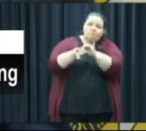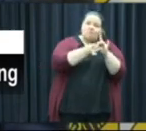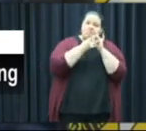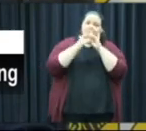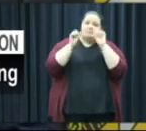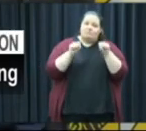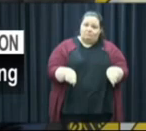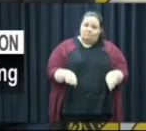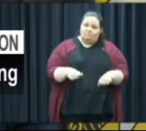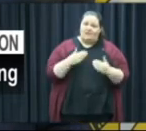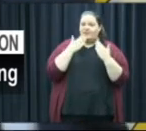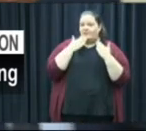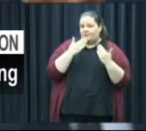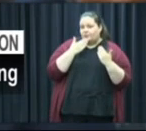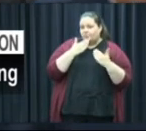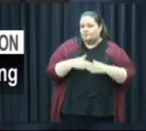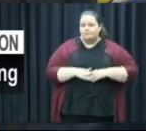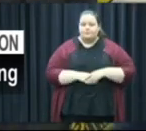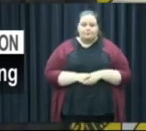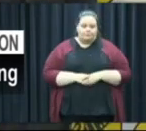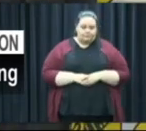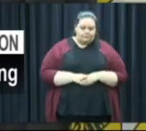you. Merci.